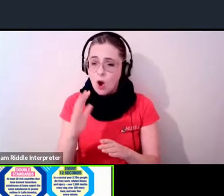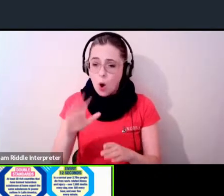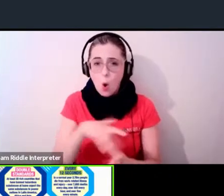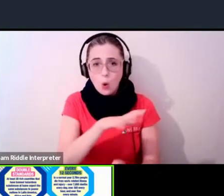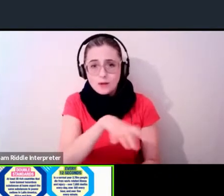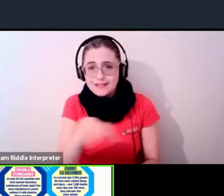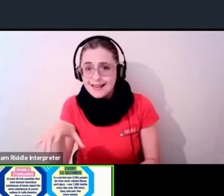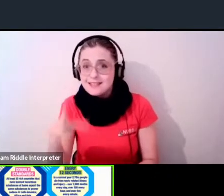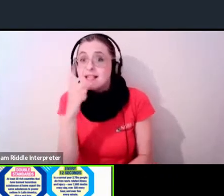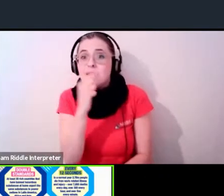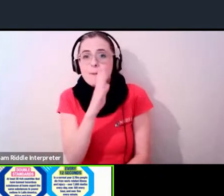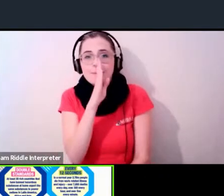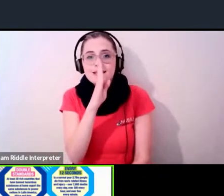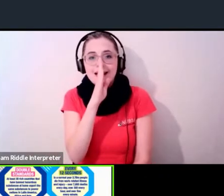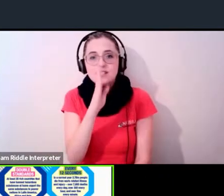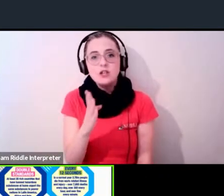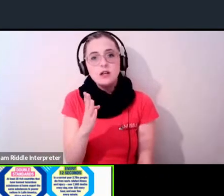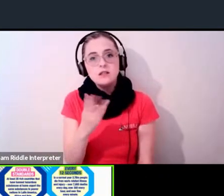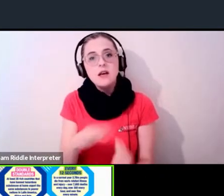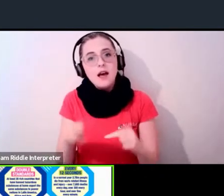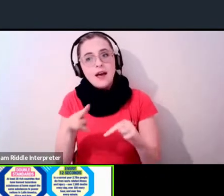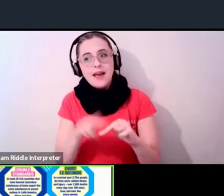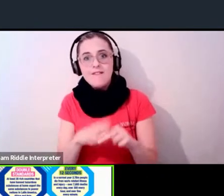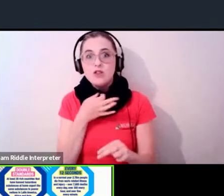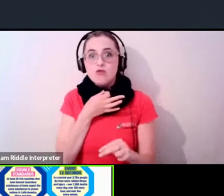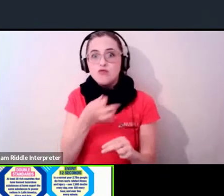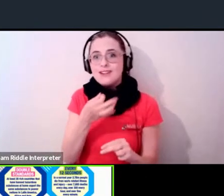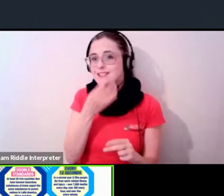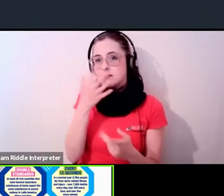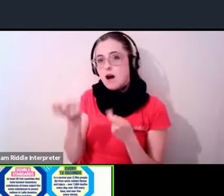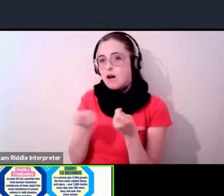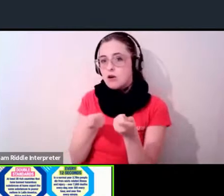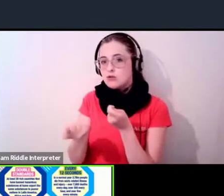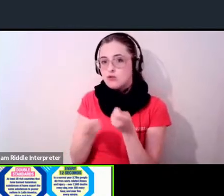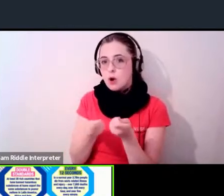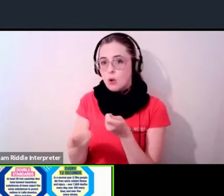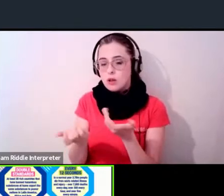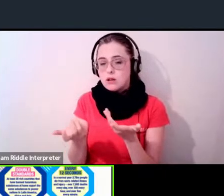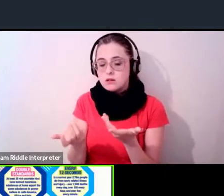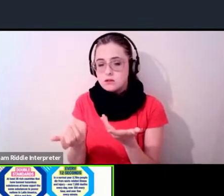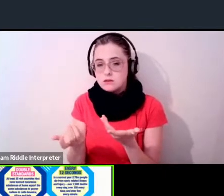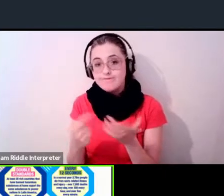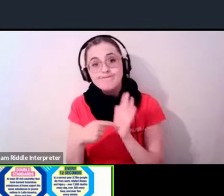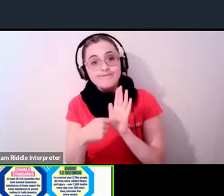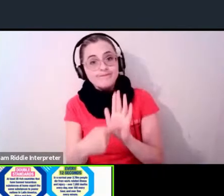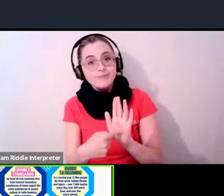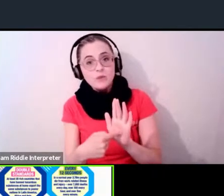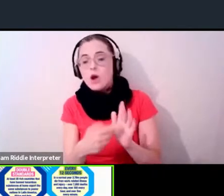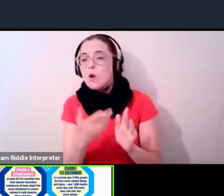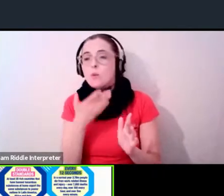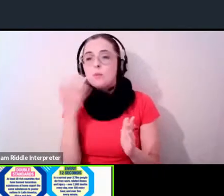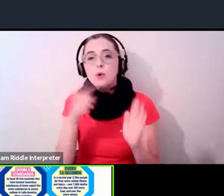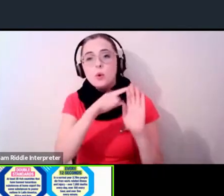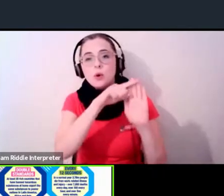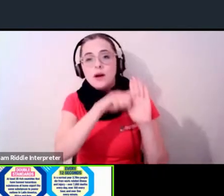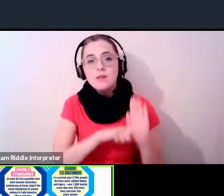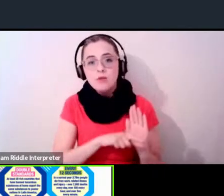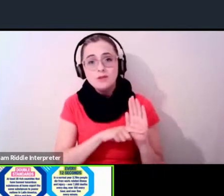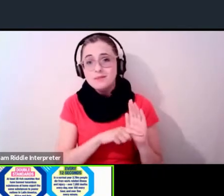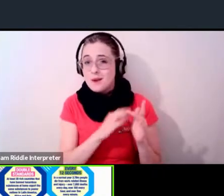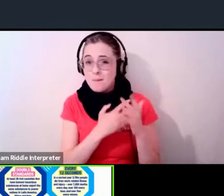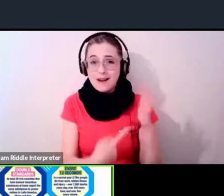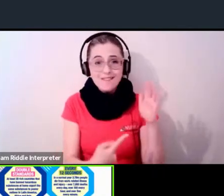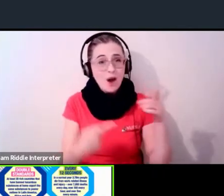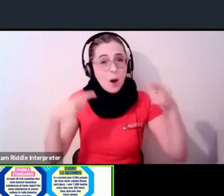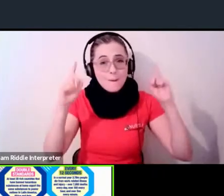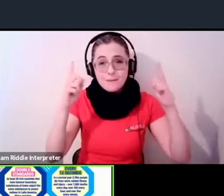if the risks to our health and safety are not controlled. They have shown that without proper enforcement, many of our employers fail